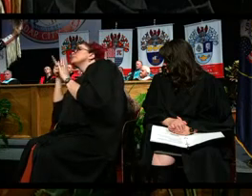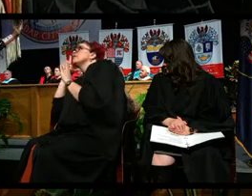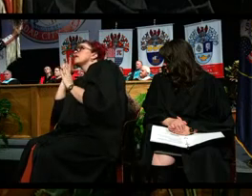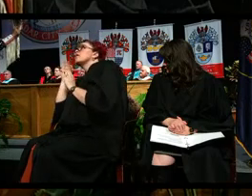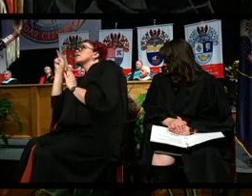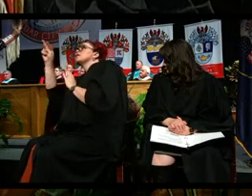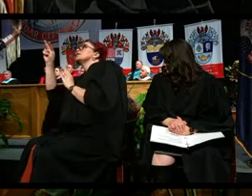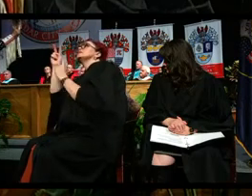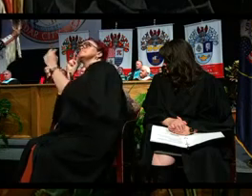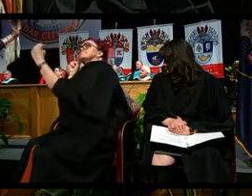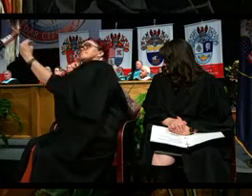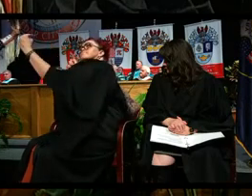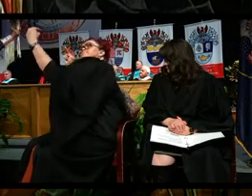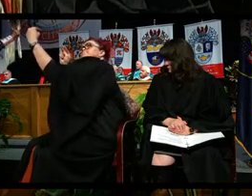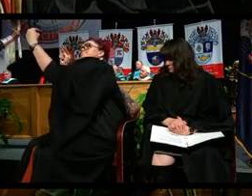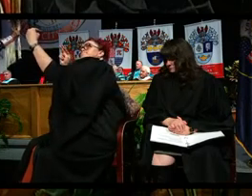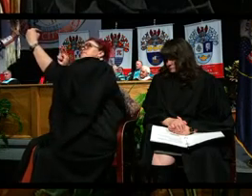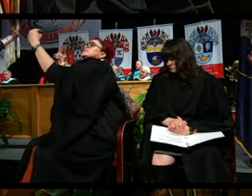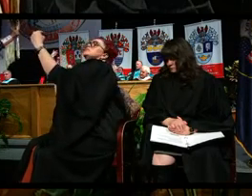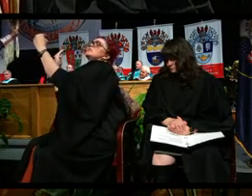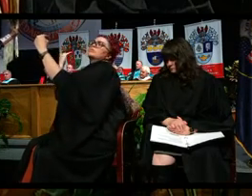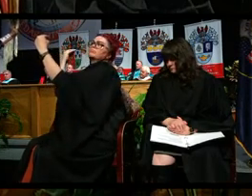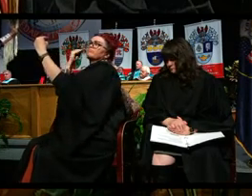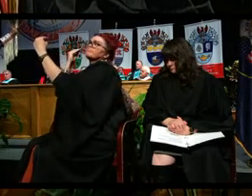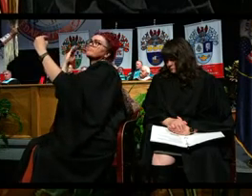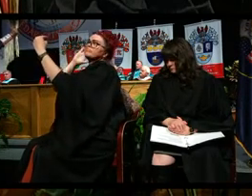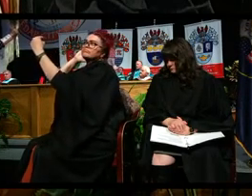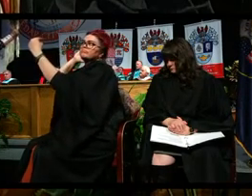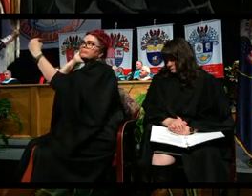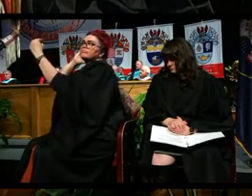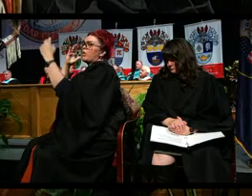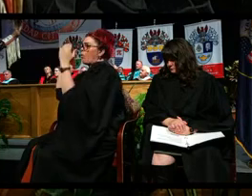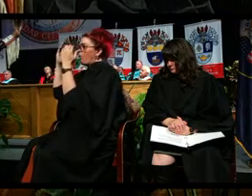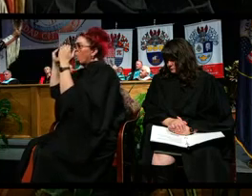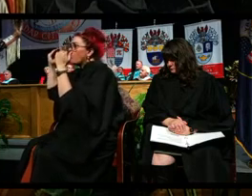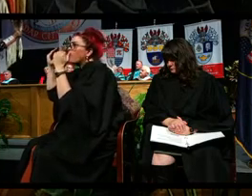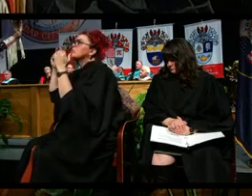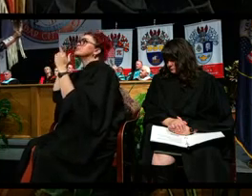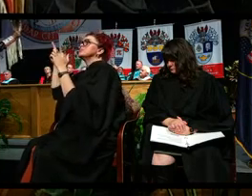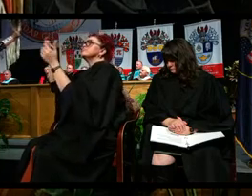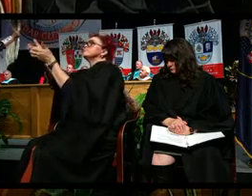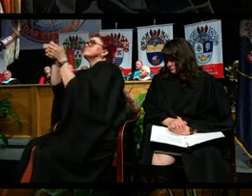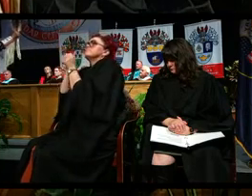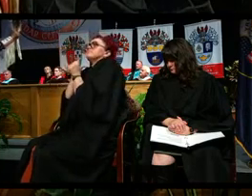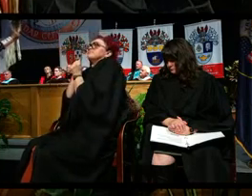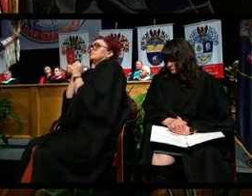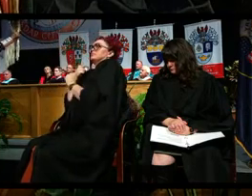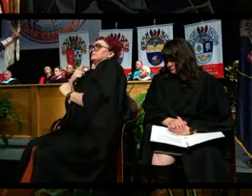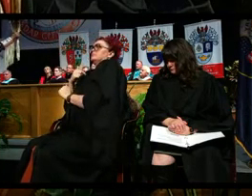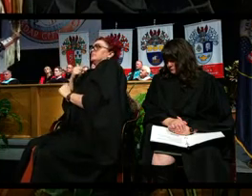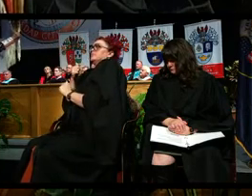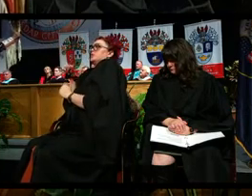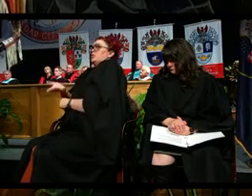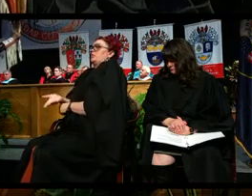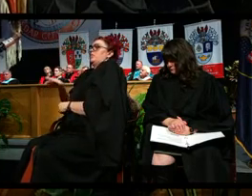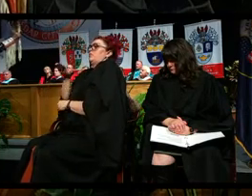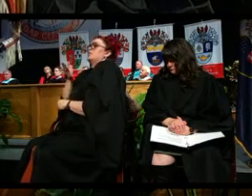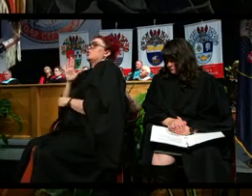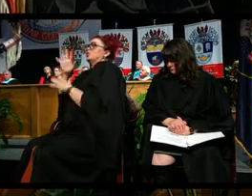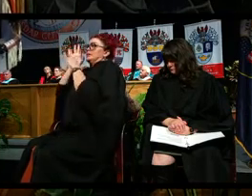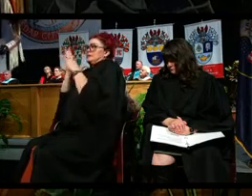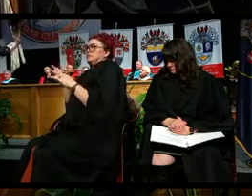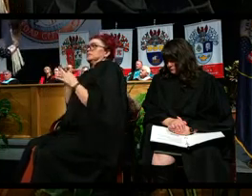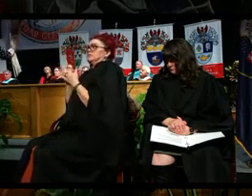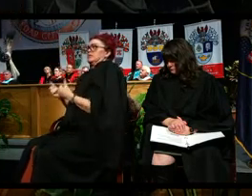you, she'll be reminded of you, that she'll have great hope that you're with her in the hard decisions that she has to make as